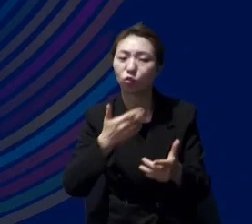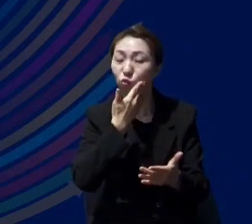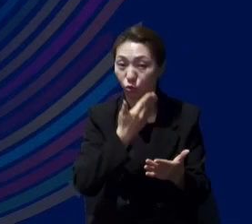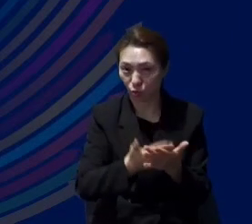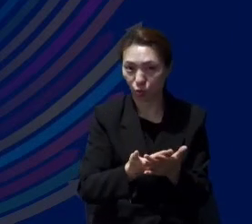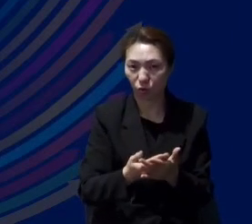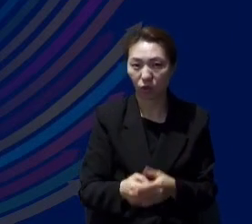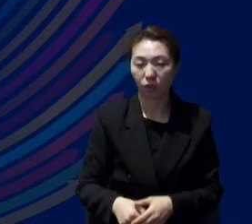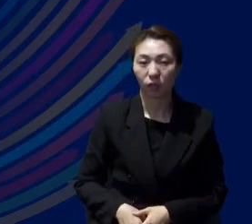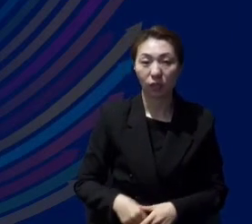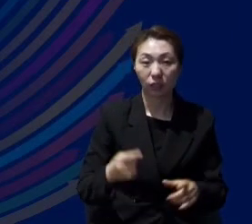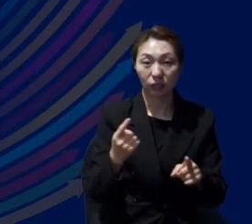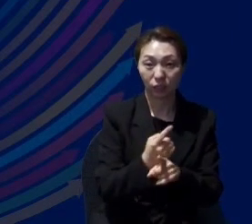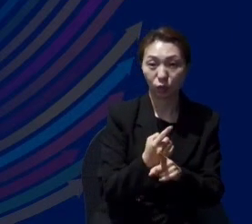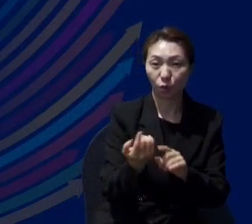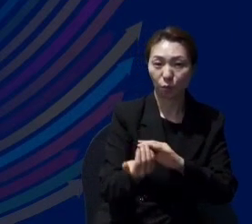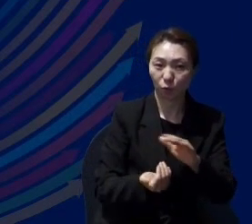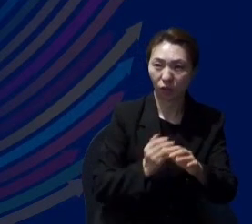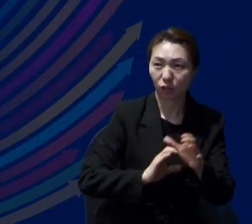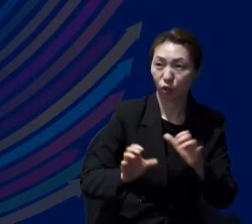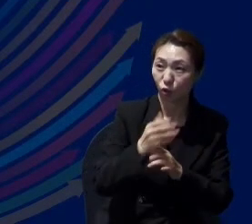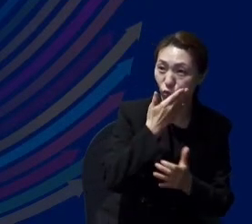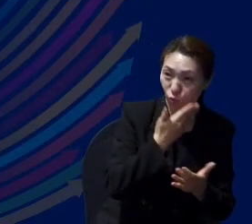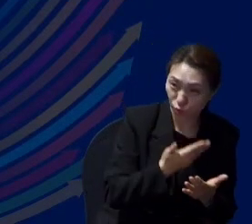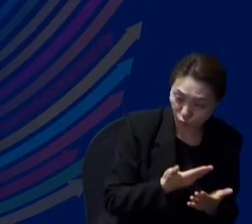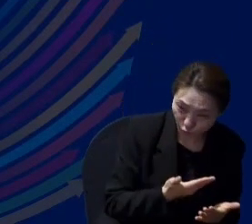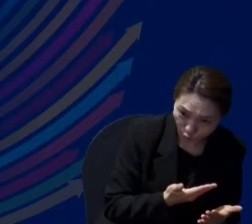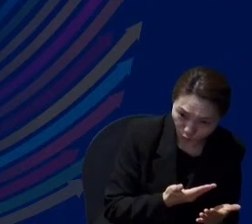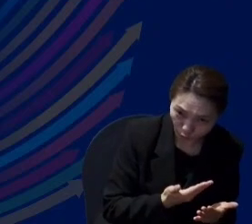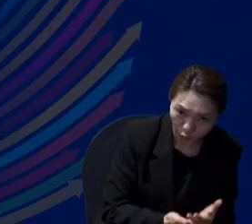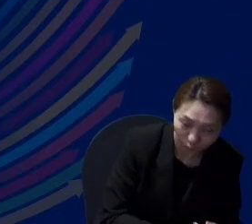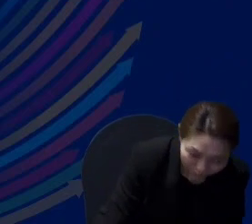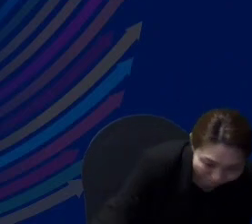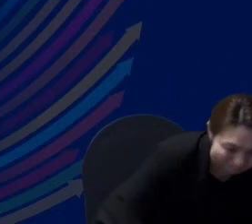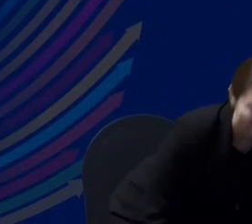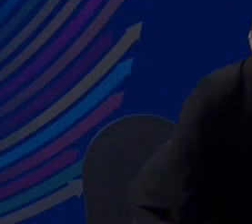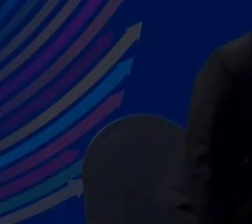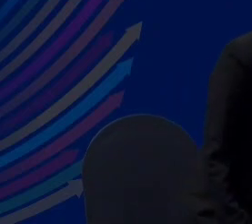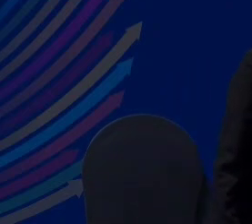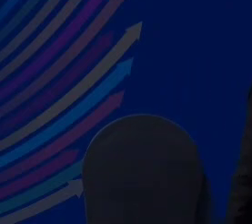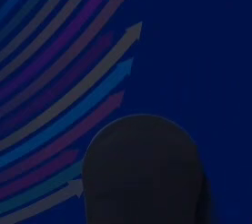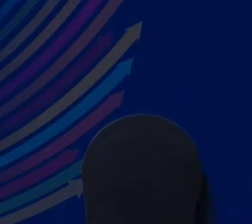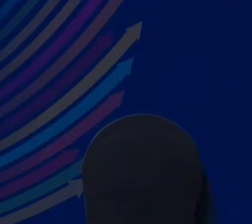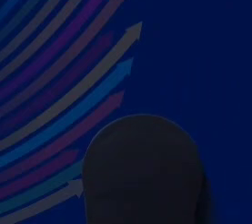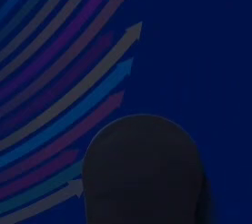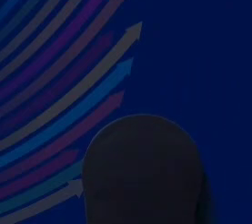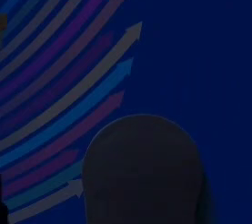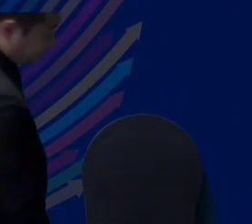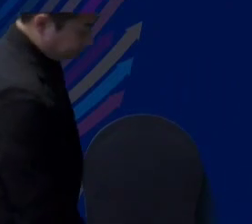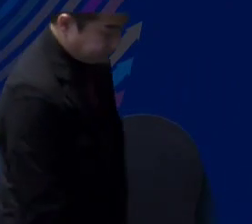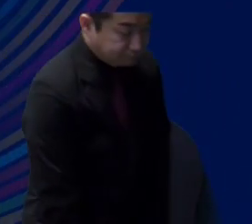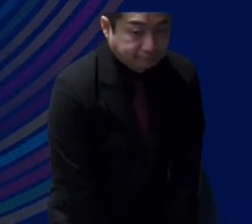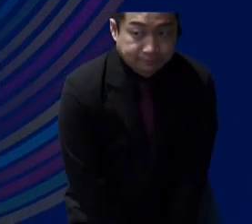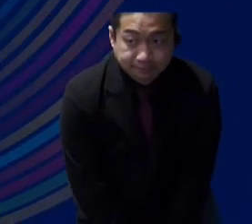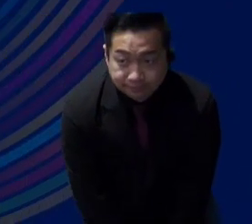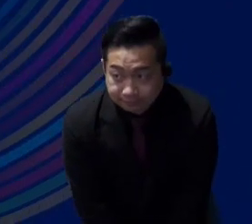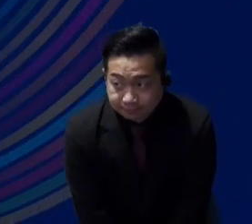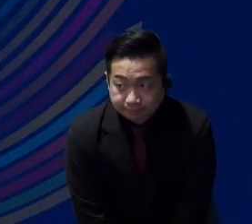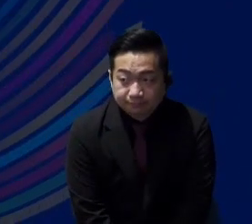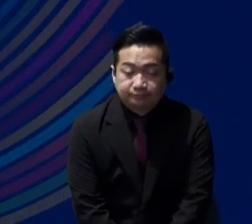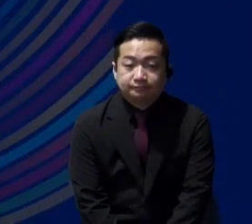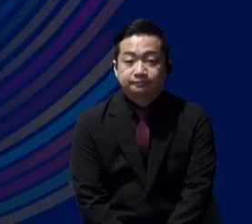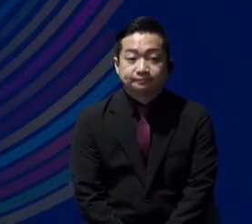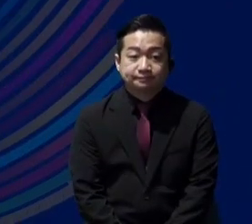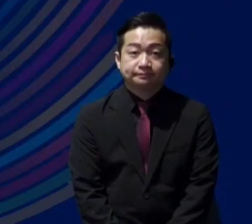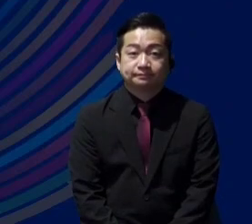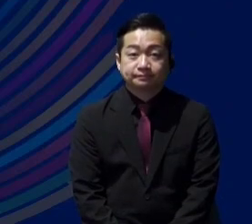interventions. So planetary health emerged because doctors like myself,